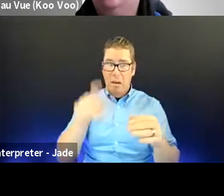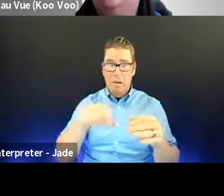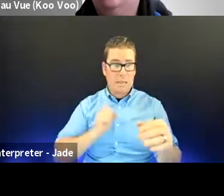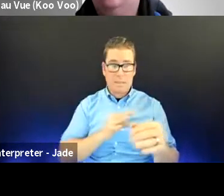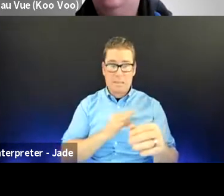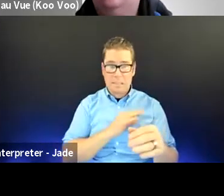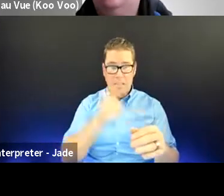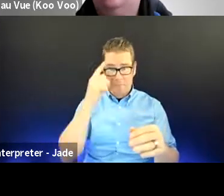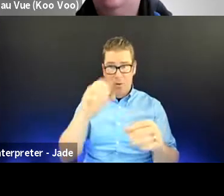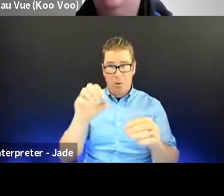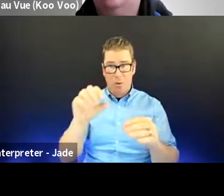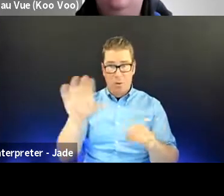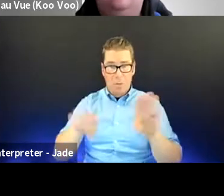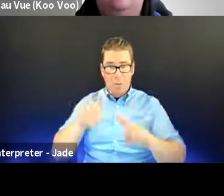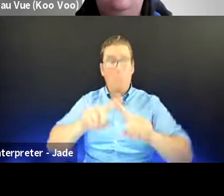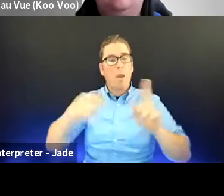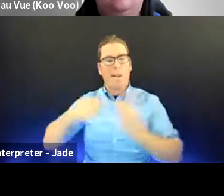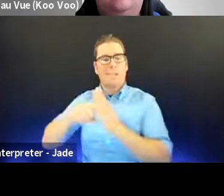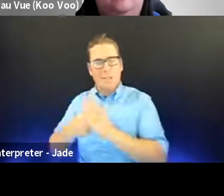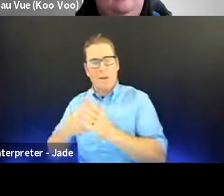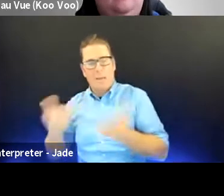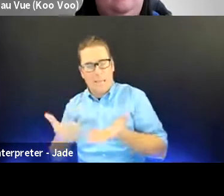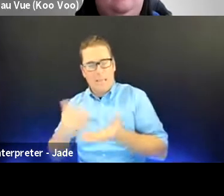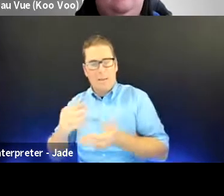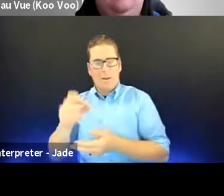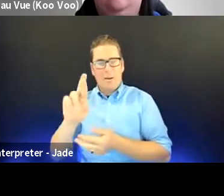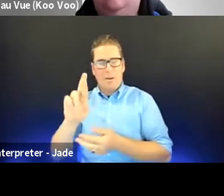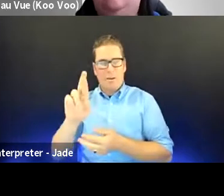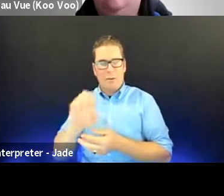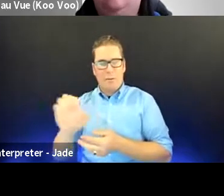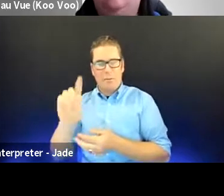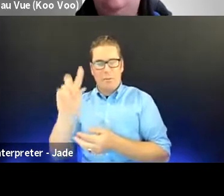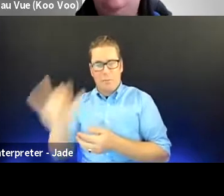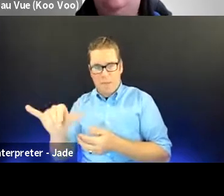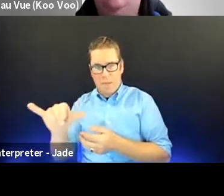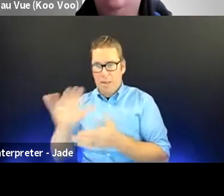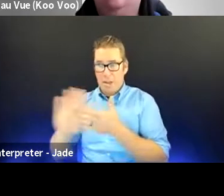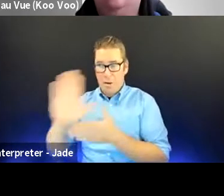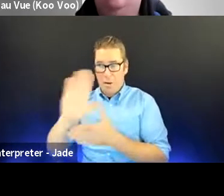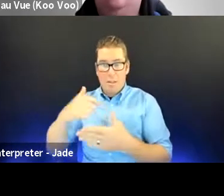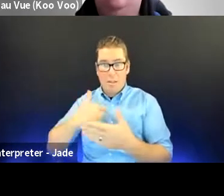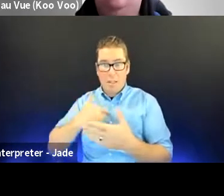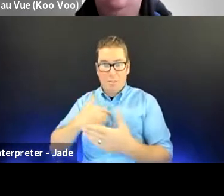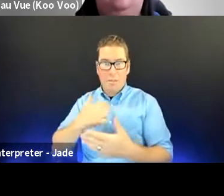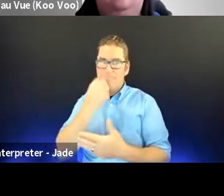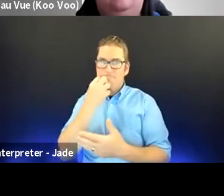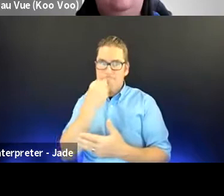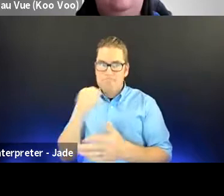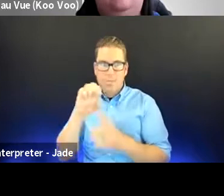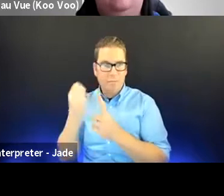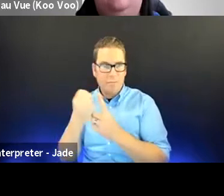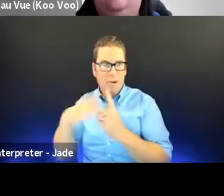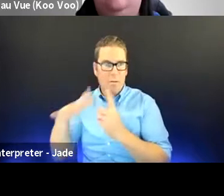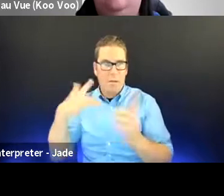but I did start at Reed Lee College, and I just love the environment. It's so friendly, and after a year and a half of teaching adjunct,